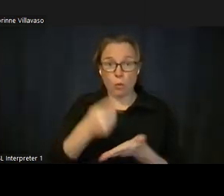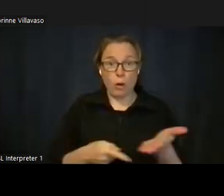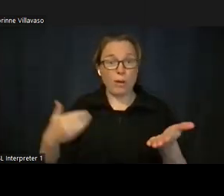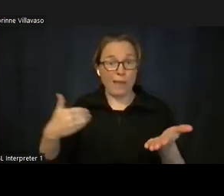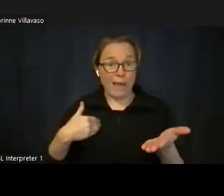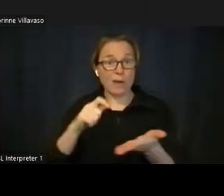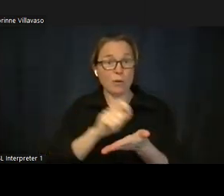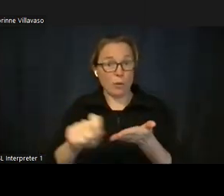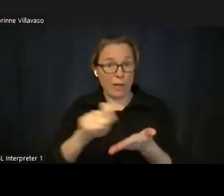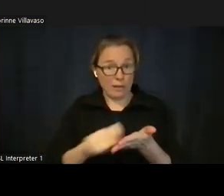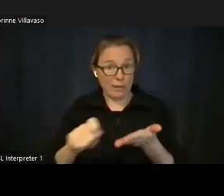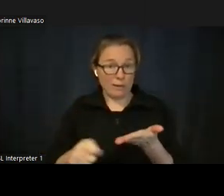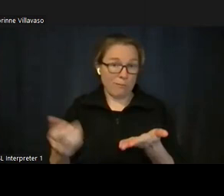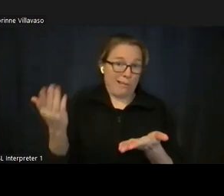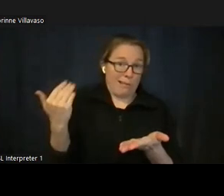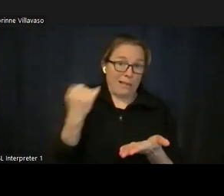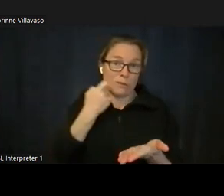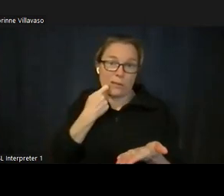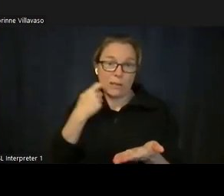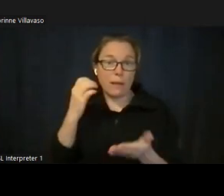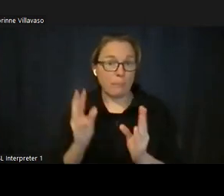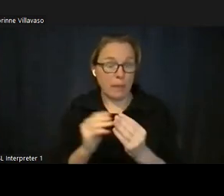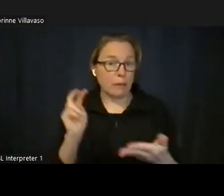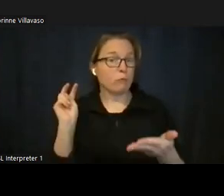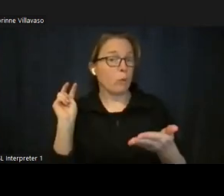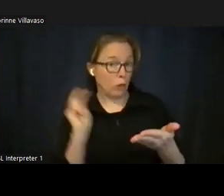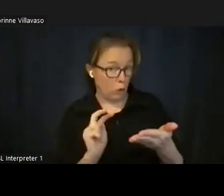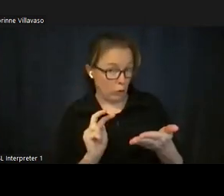at our last meeting and kind of,